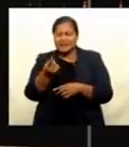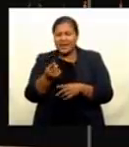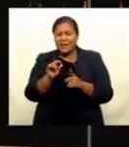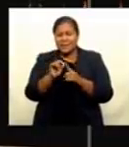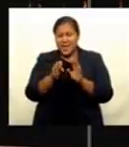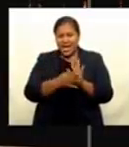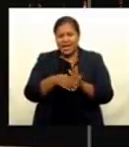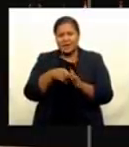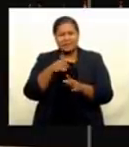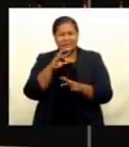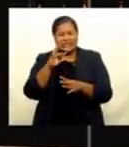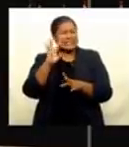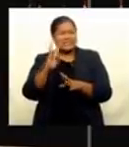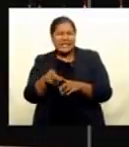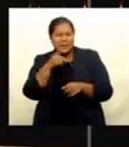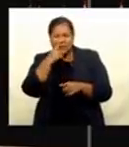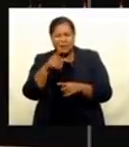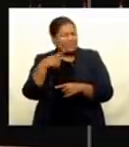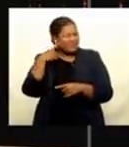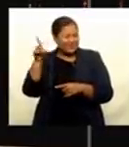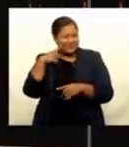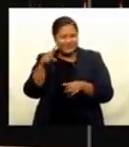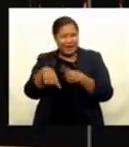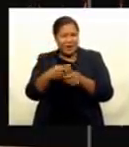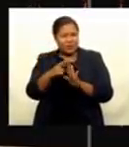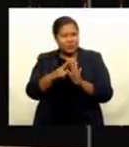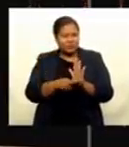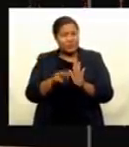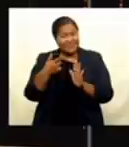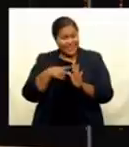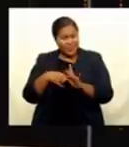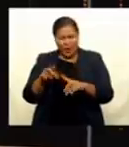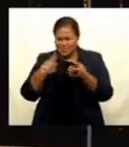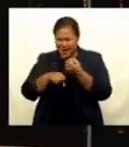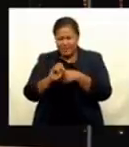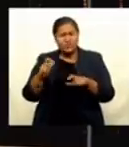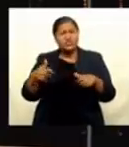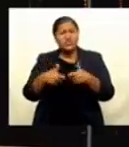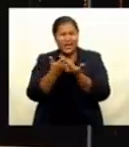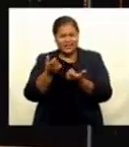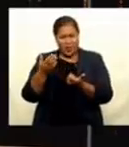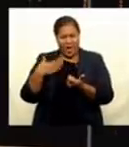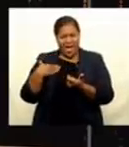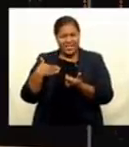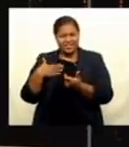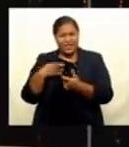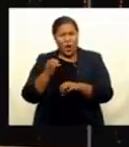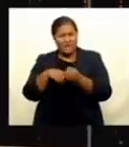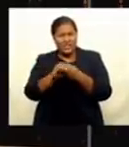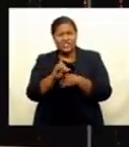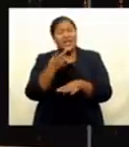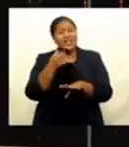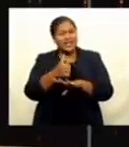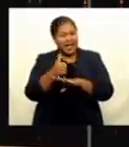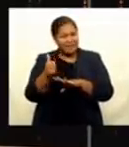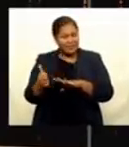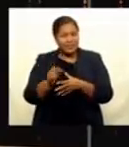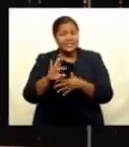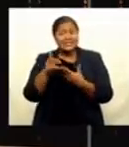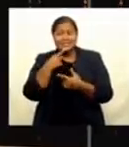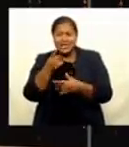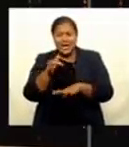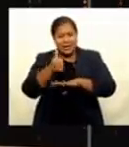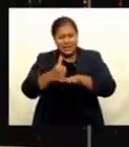take no notice of current measures which pose a challenge for health officials and the government. Josiah Nanunga reports the government sees